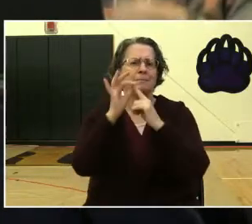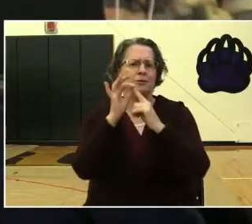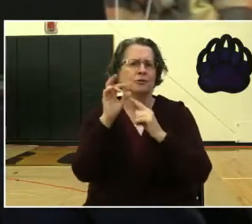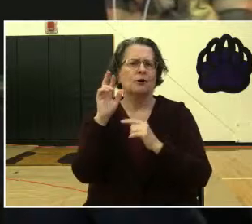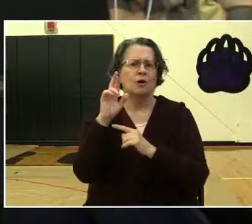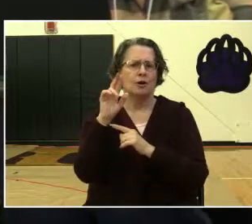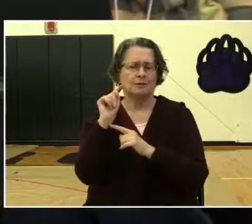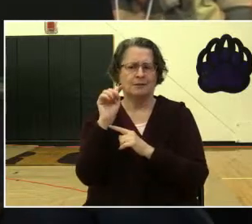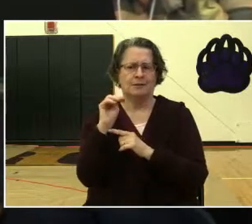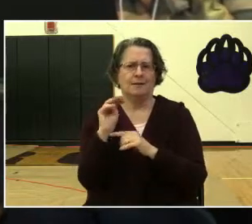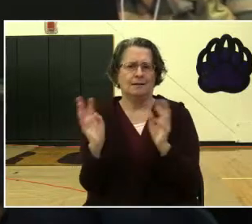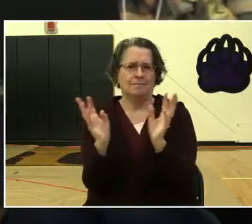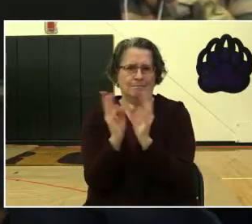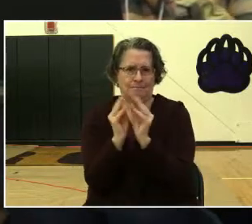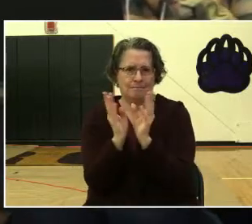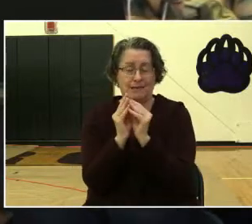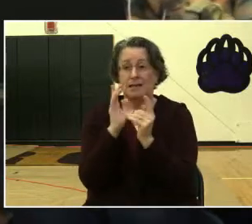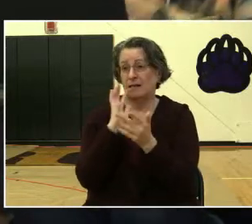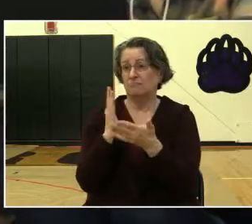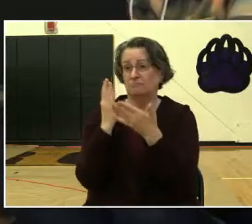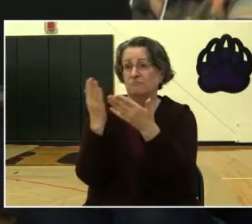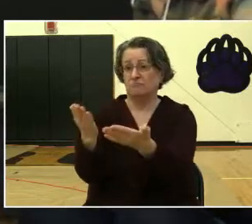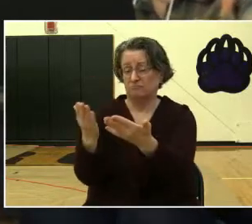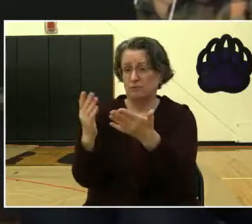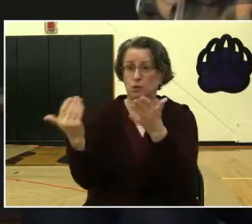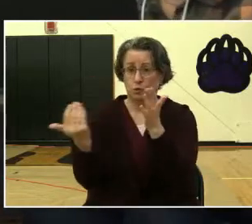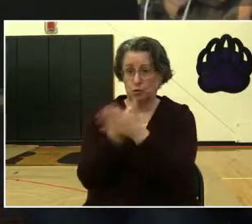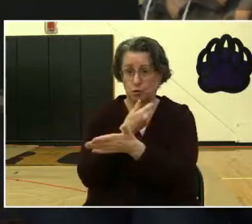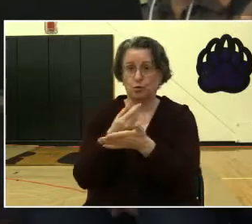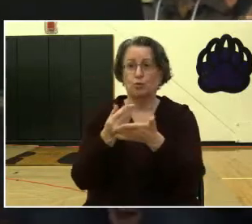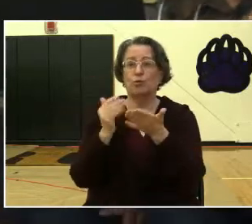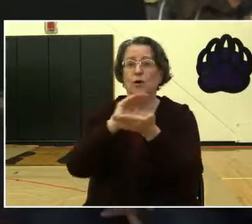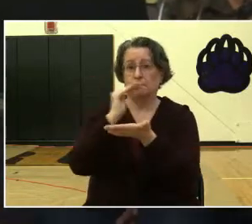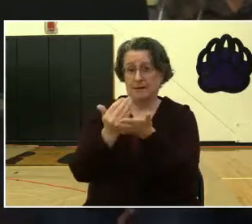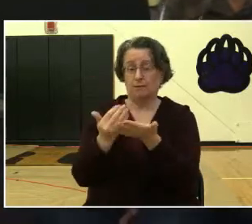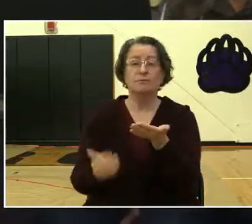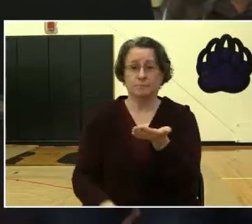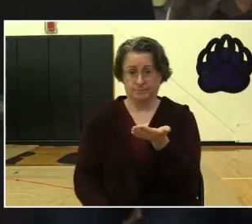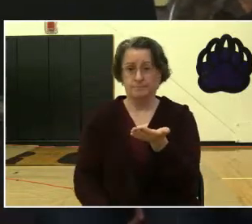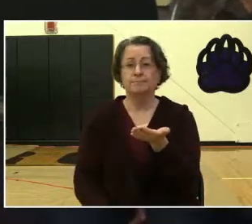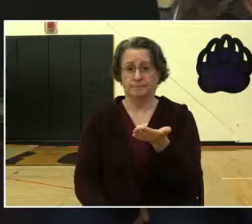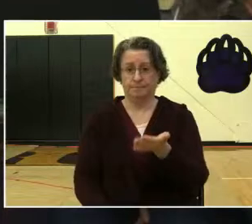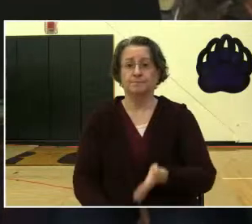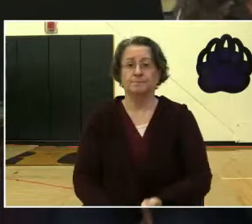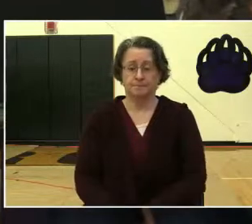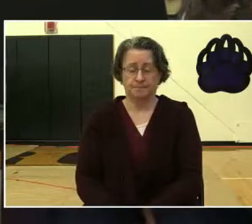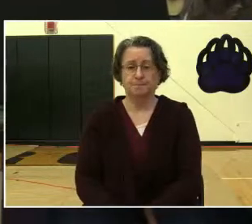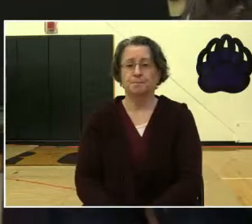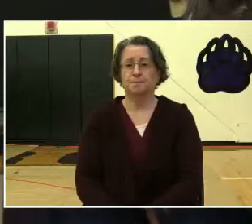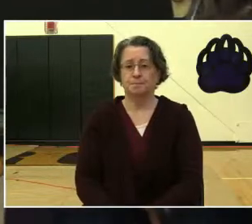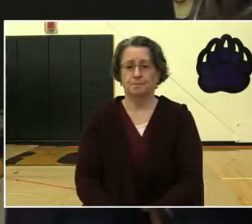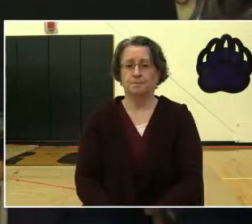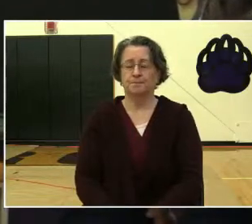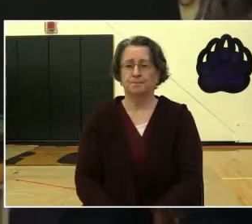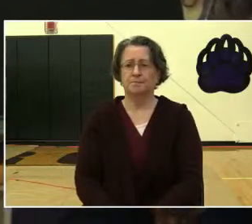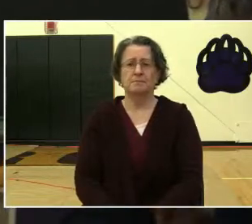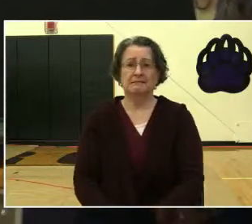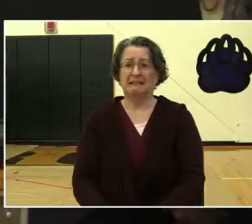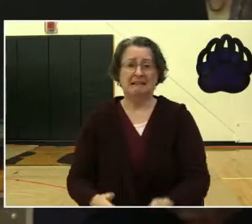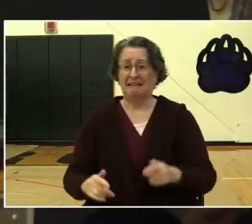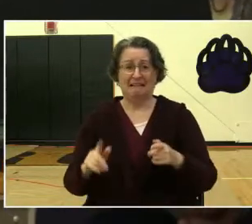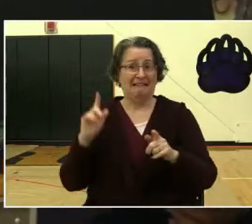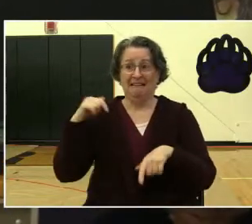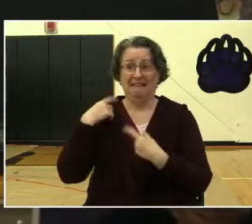a new budget amount uh typically we don't don't uh get to